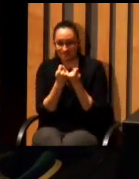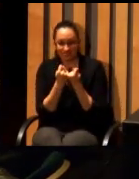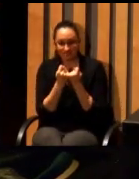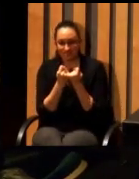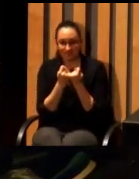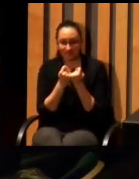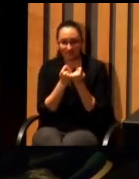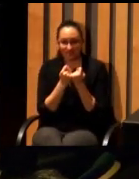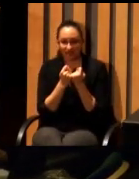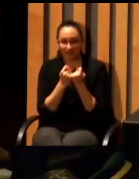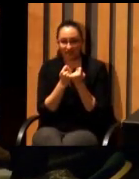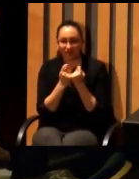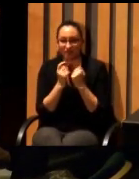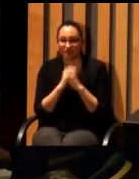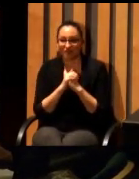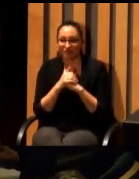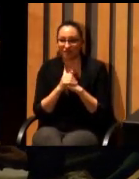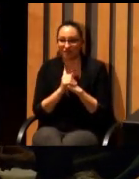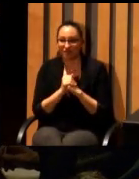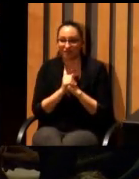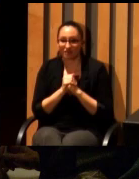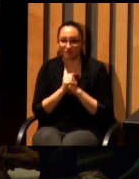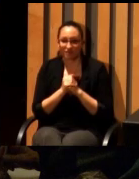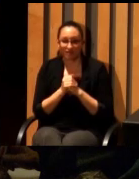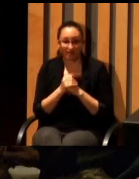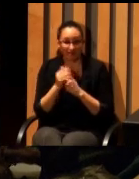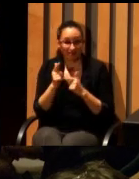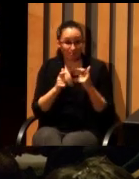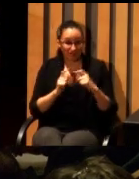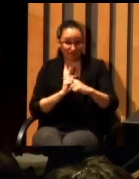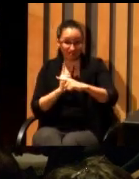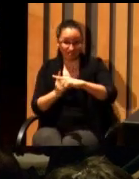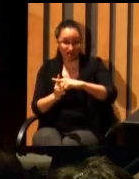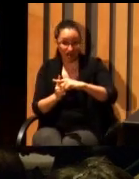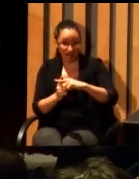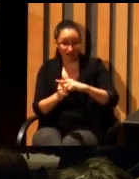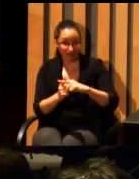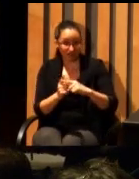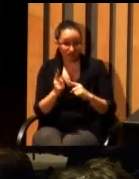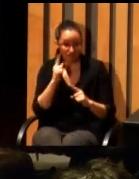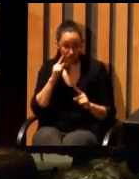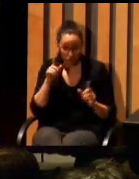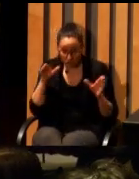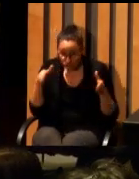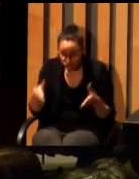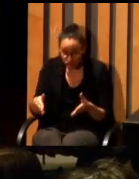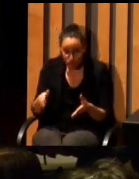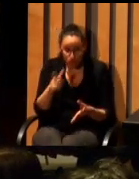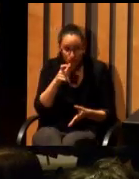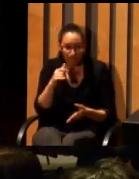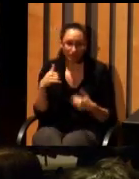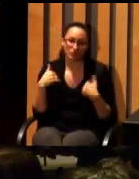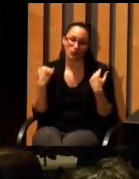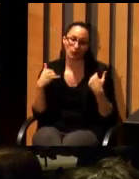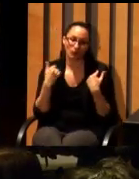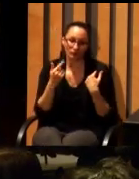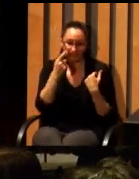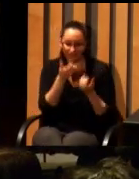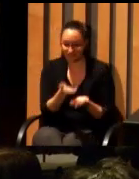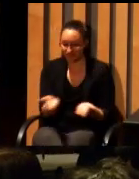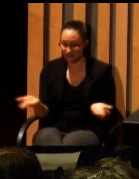the biggest target at this point, it should really be the youth, because at a point they are the